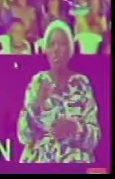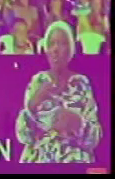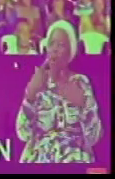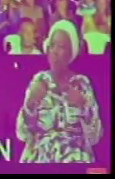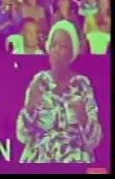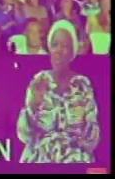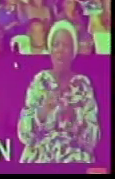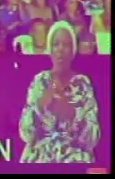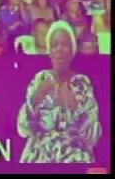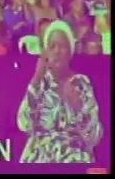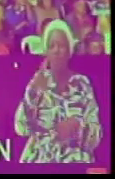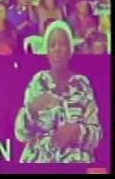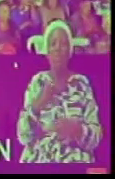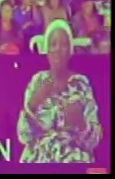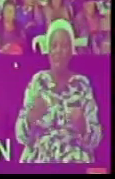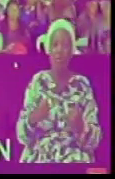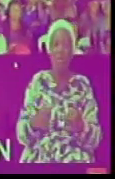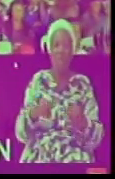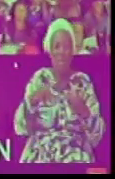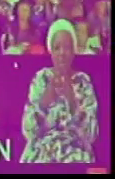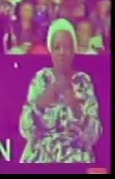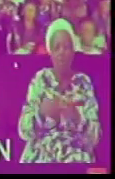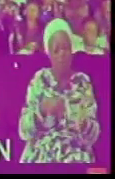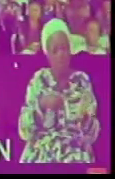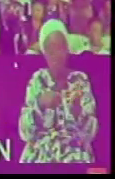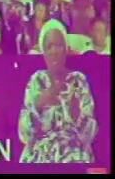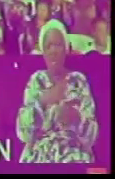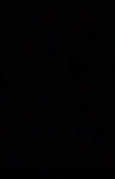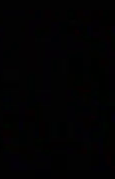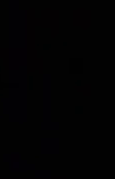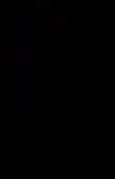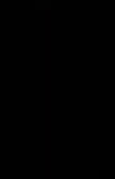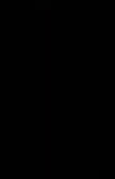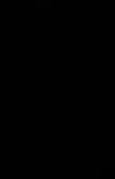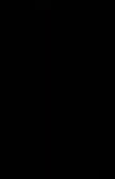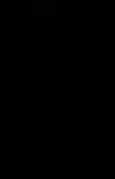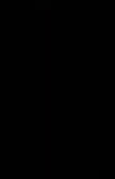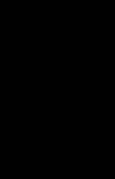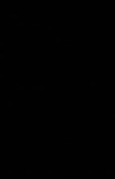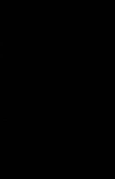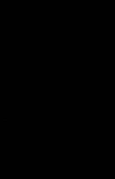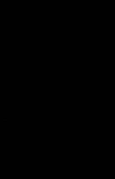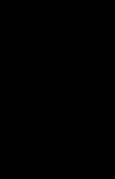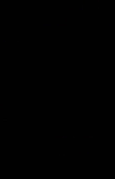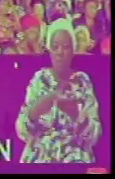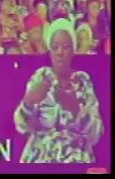there. It so happened that their corruption